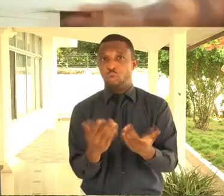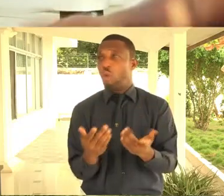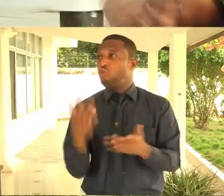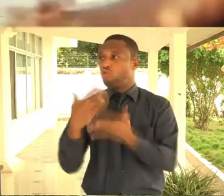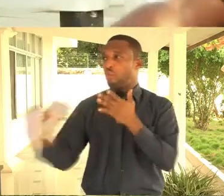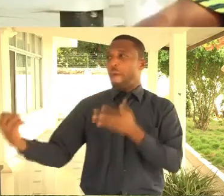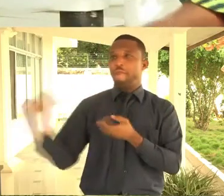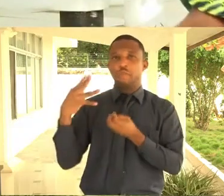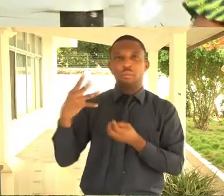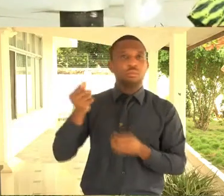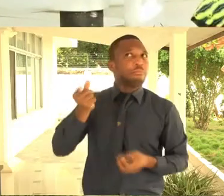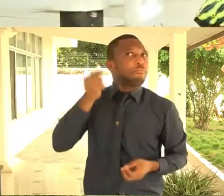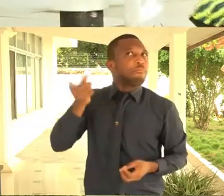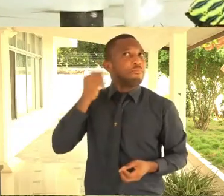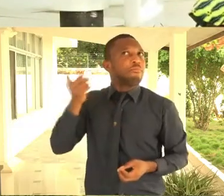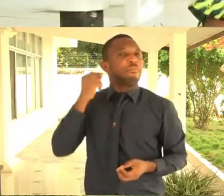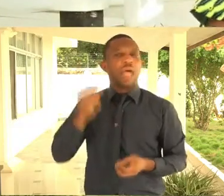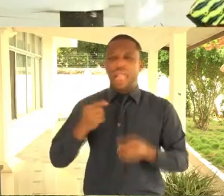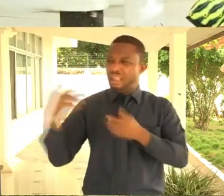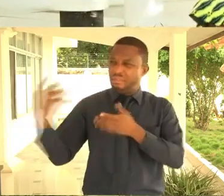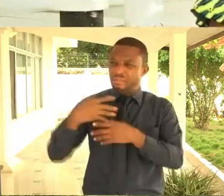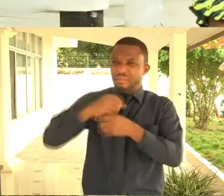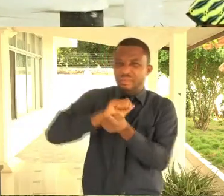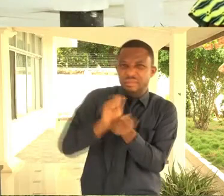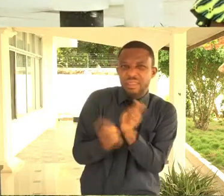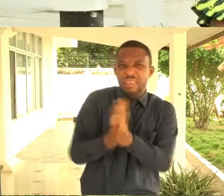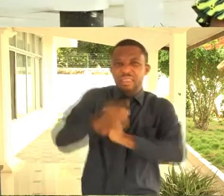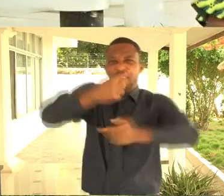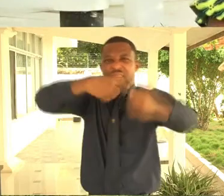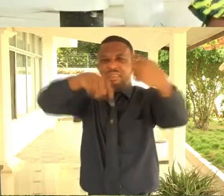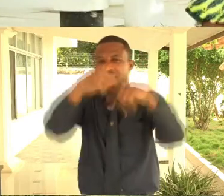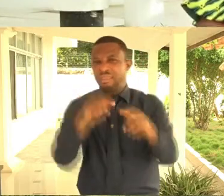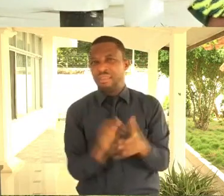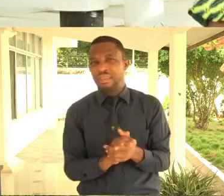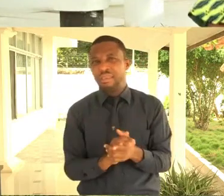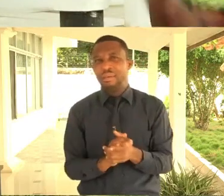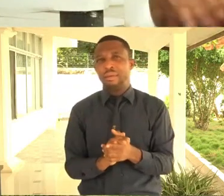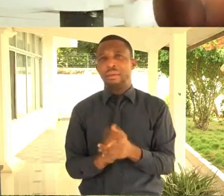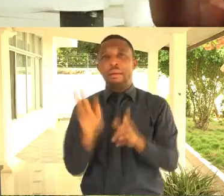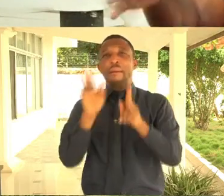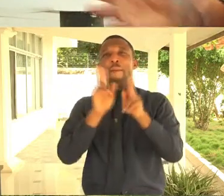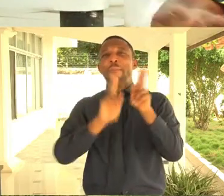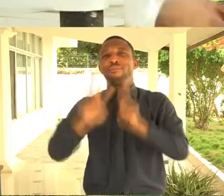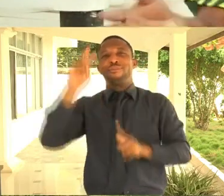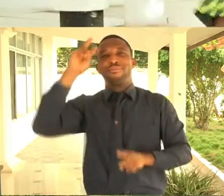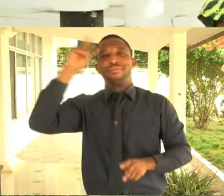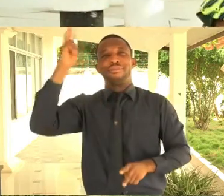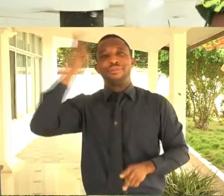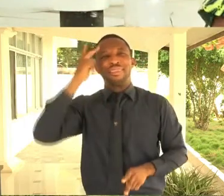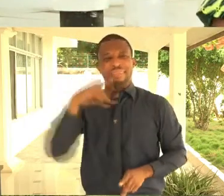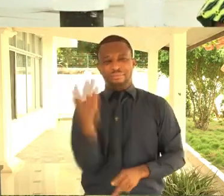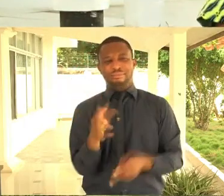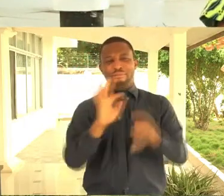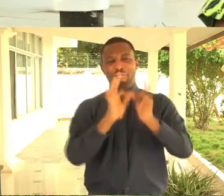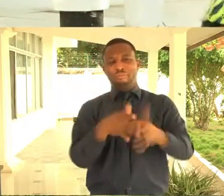is there something that you show your hands and that is all. Sometimes even they don't want to give you anything. They will just say, oh, but you didn't do anything, just come and show your hands and that is it.